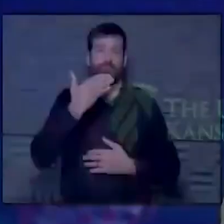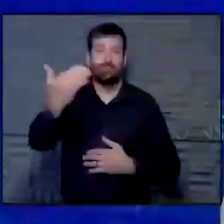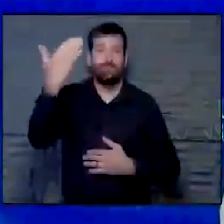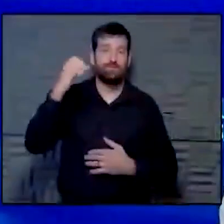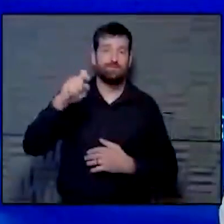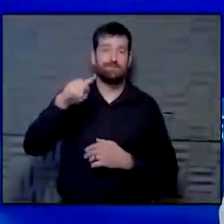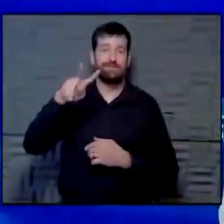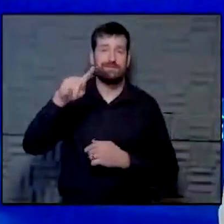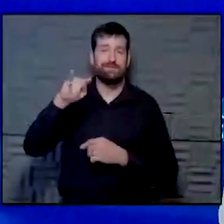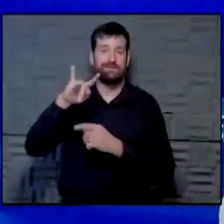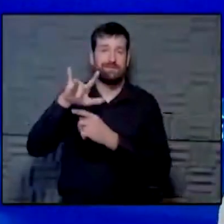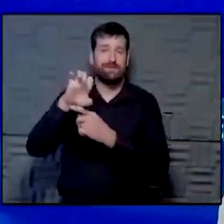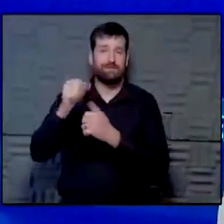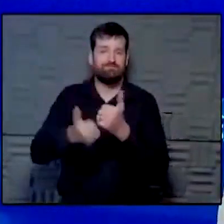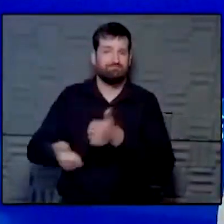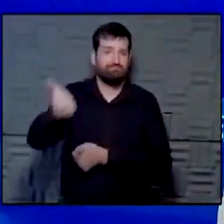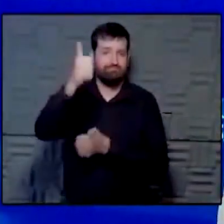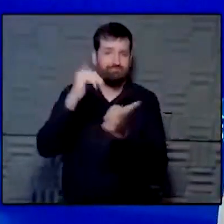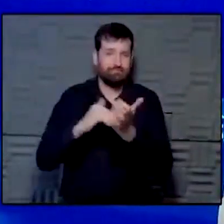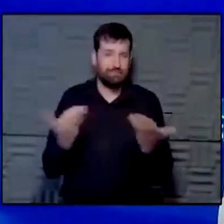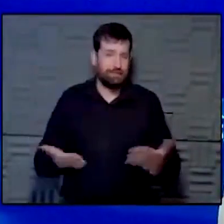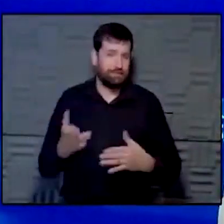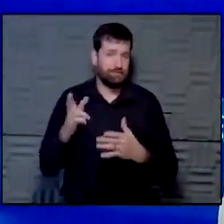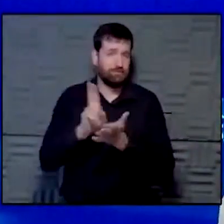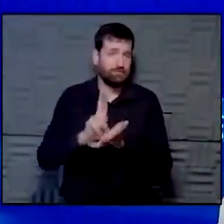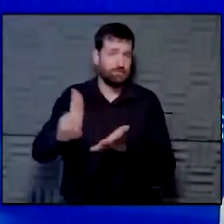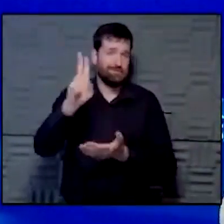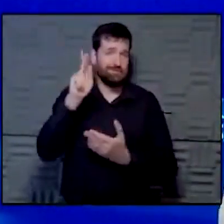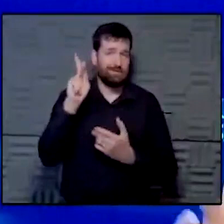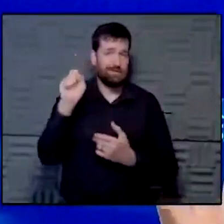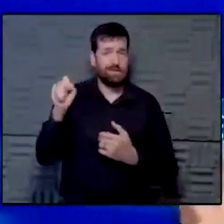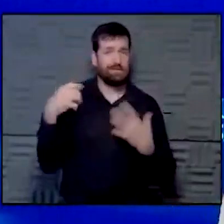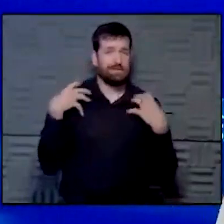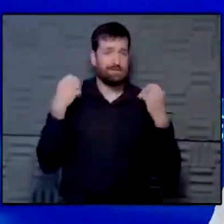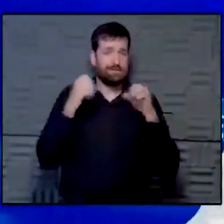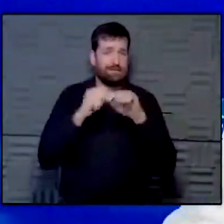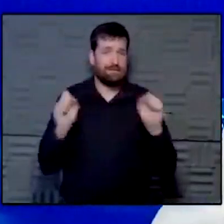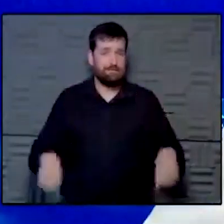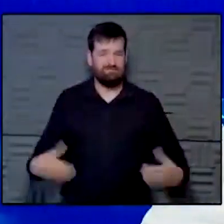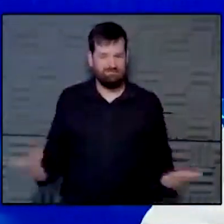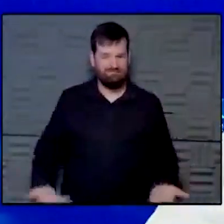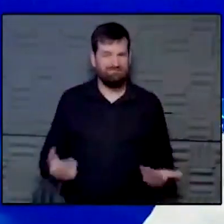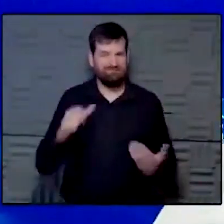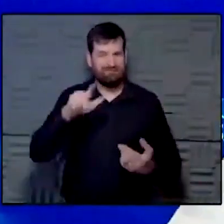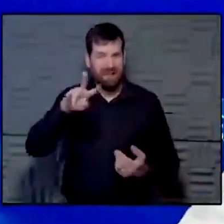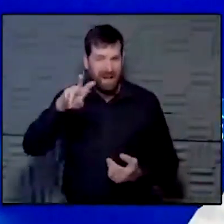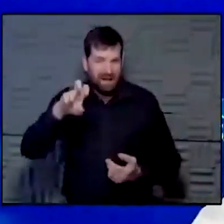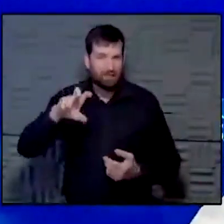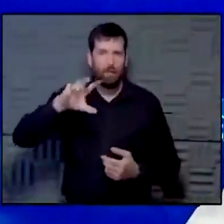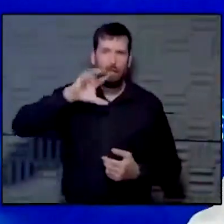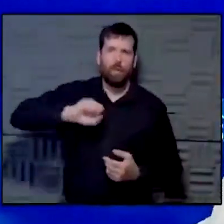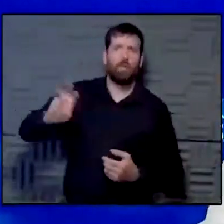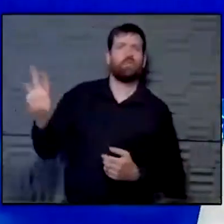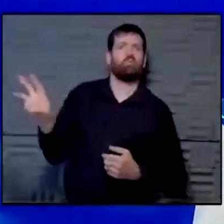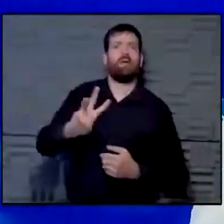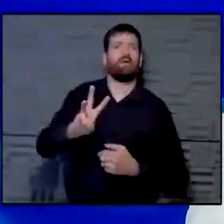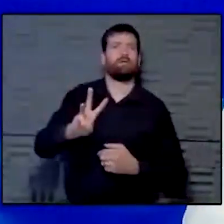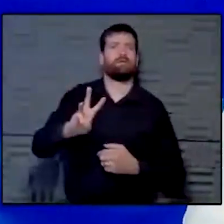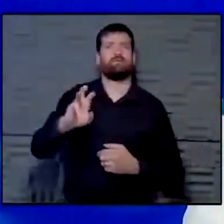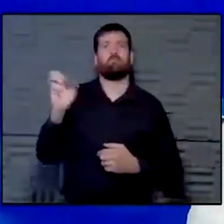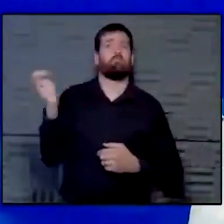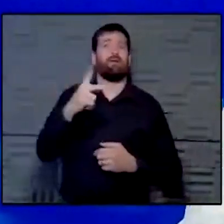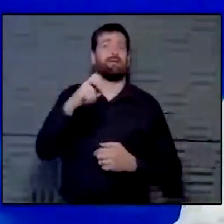Good morning, Steve Stein, Chief Medical Officer here, back at the University of Kansas Health System, back with you live, and as I like to say in the Old West, back in the